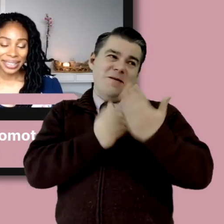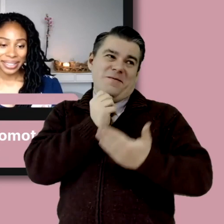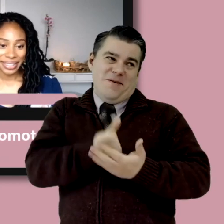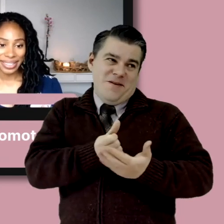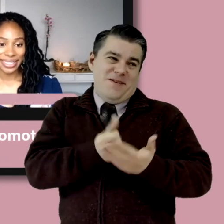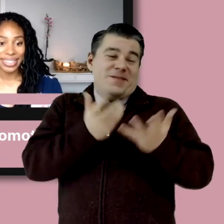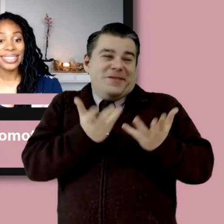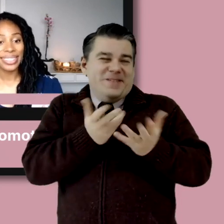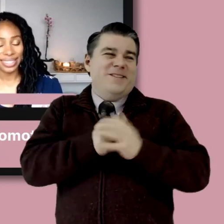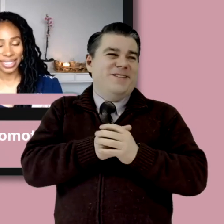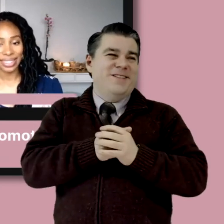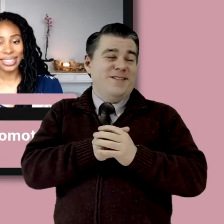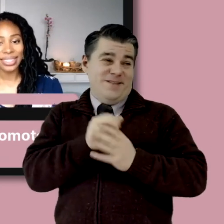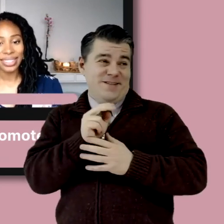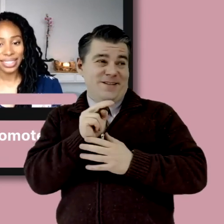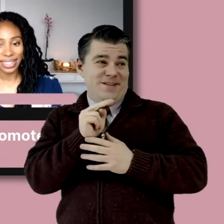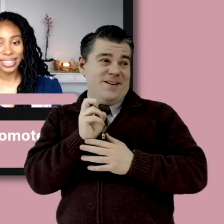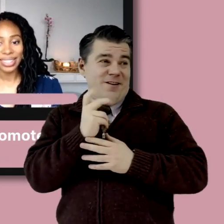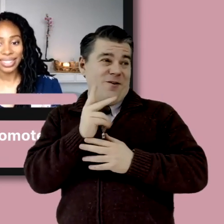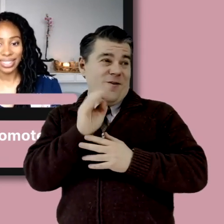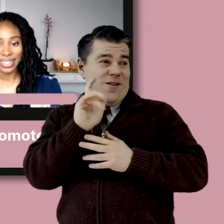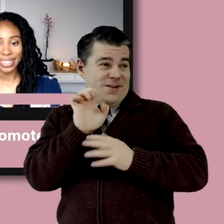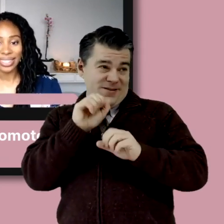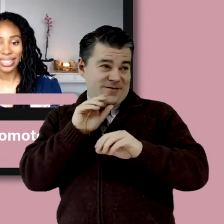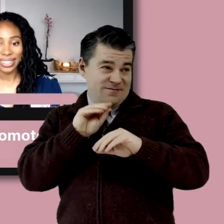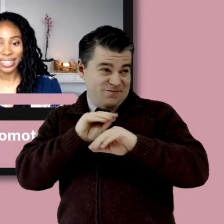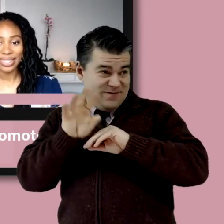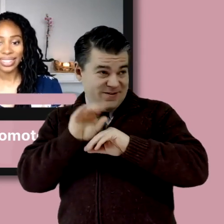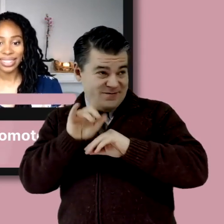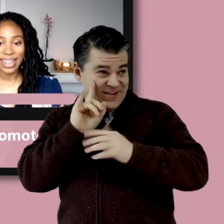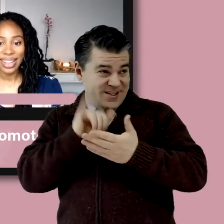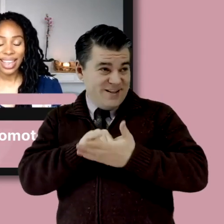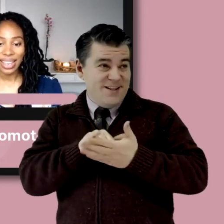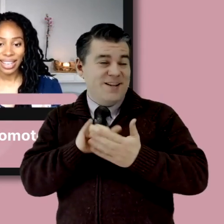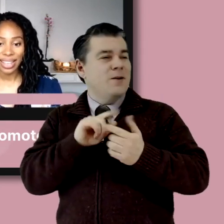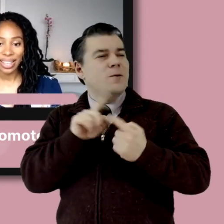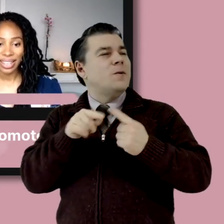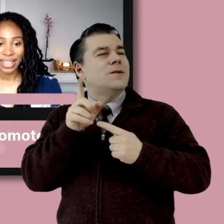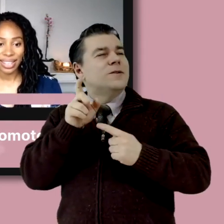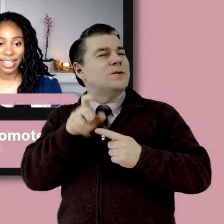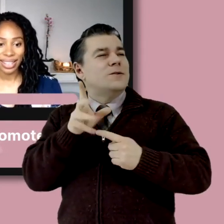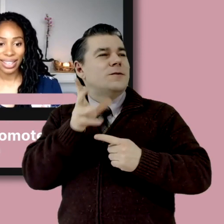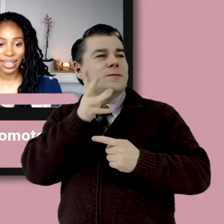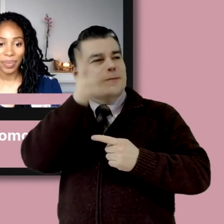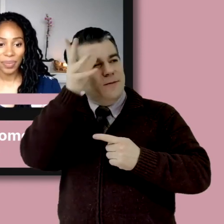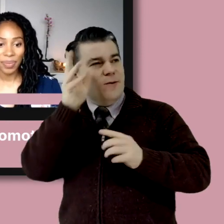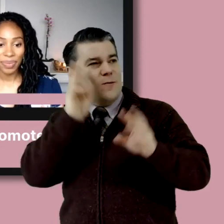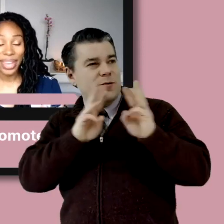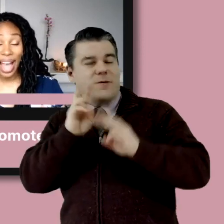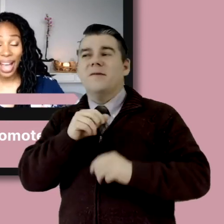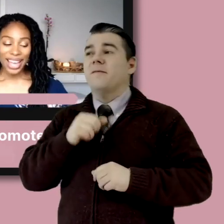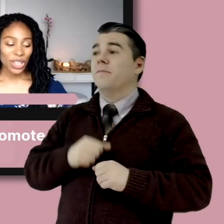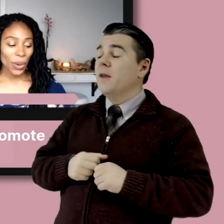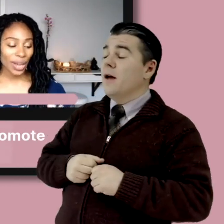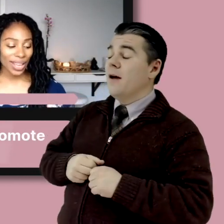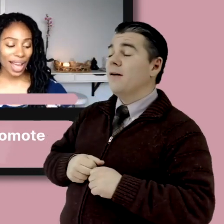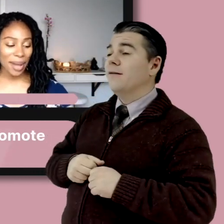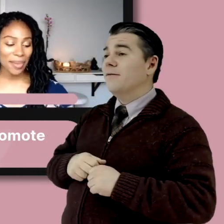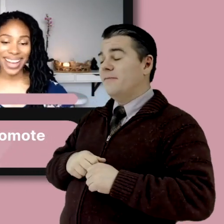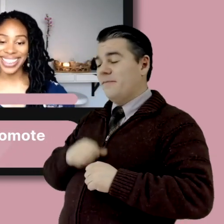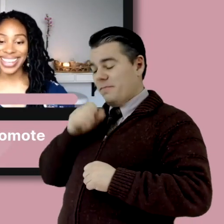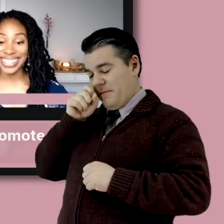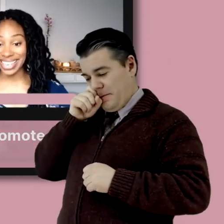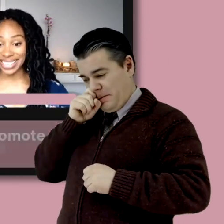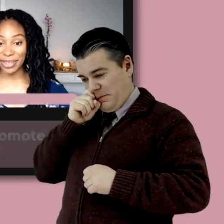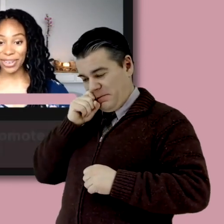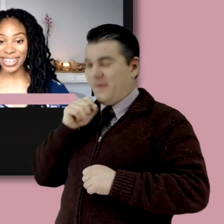may not. So, Nicole, could you give us some advice about that? Like, when should a parent worry? Yeah. So